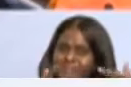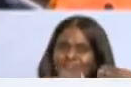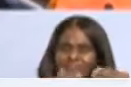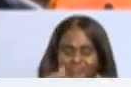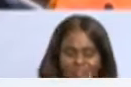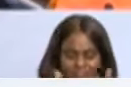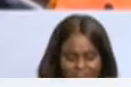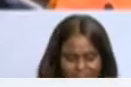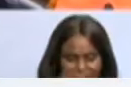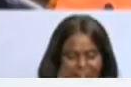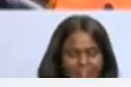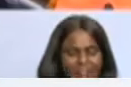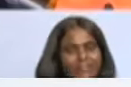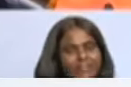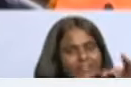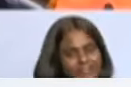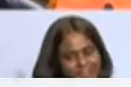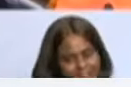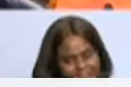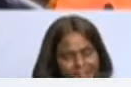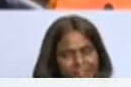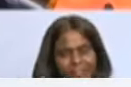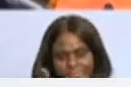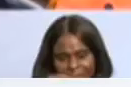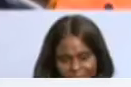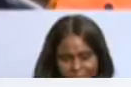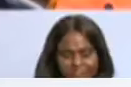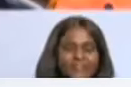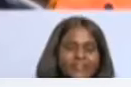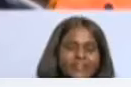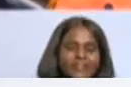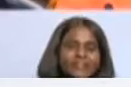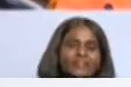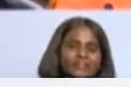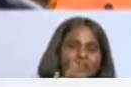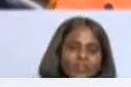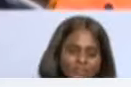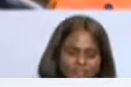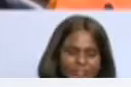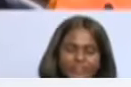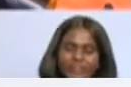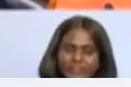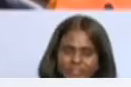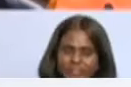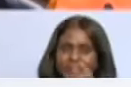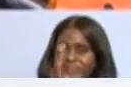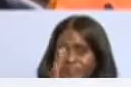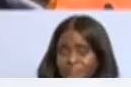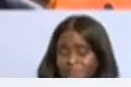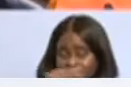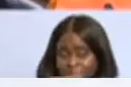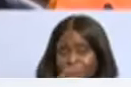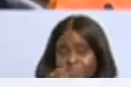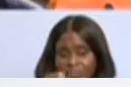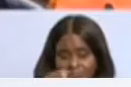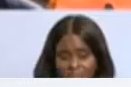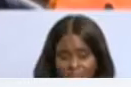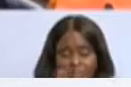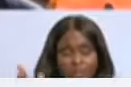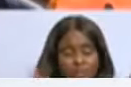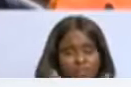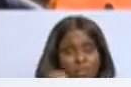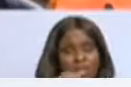can't even satisfy. Now we must produce. All of us must produce. Madam Speaker, micro, small, medium